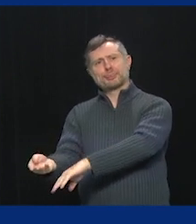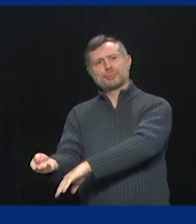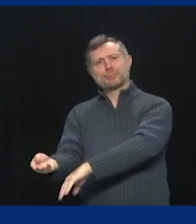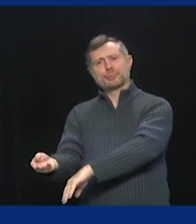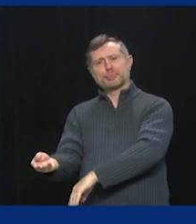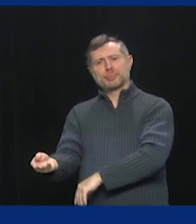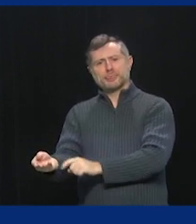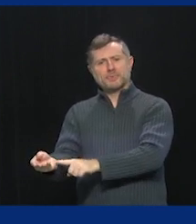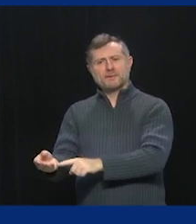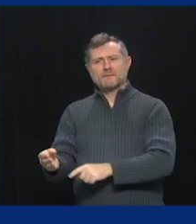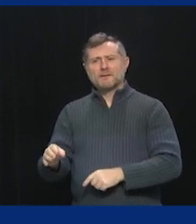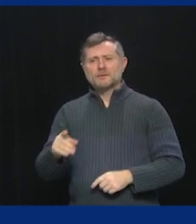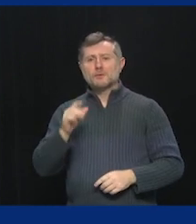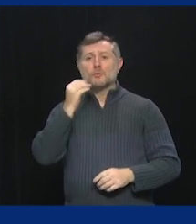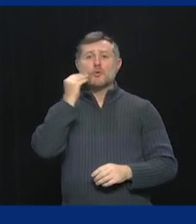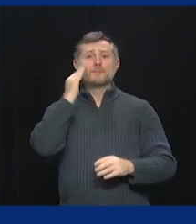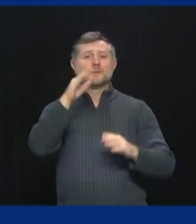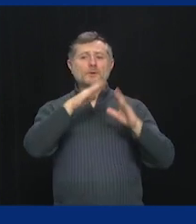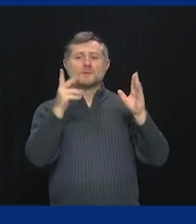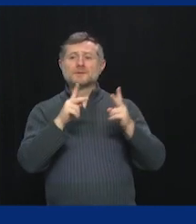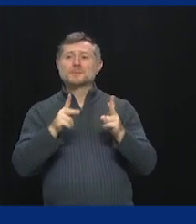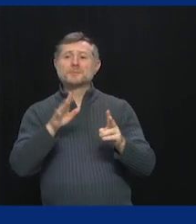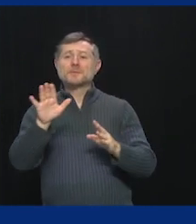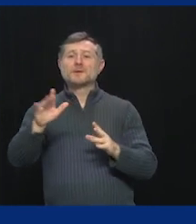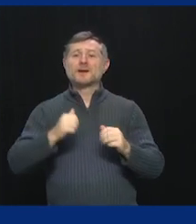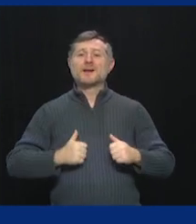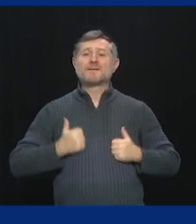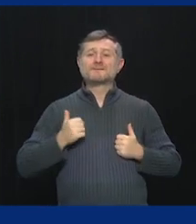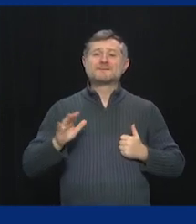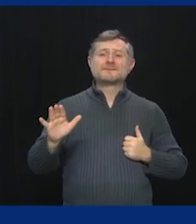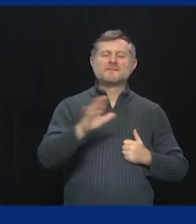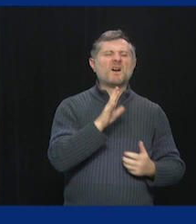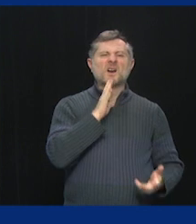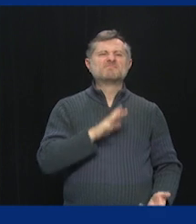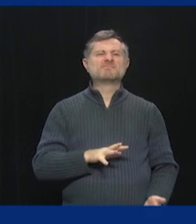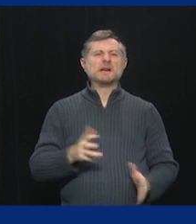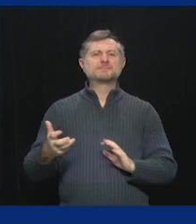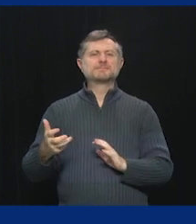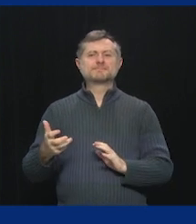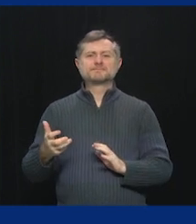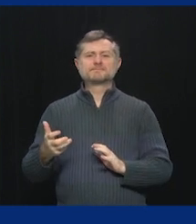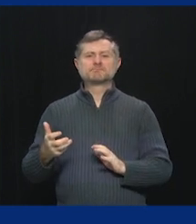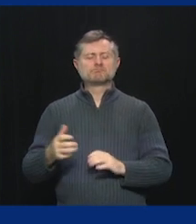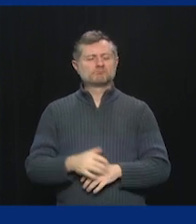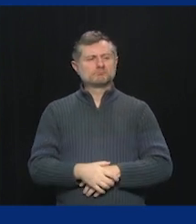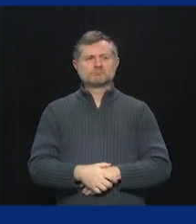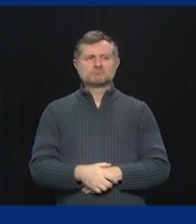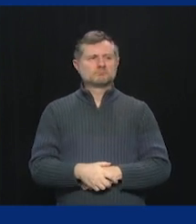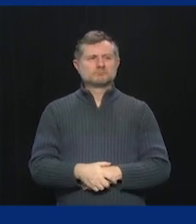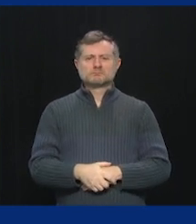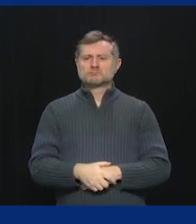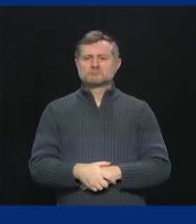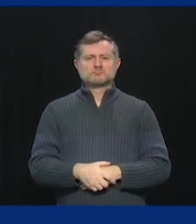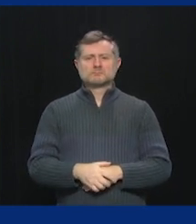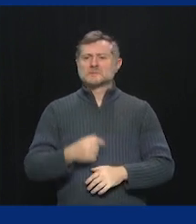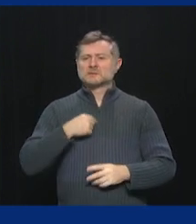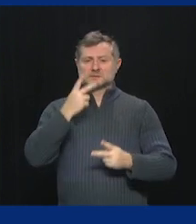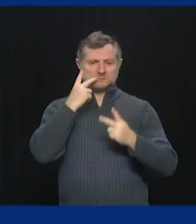people's lives were forever altered. Children didn't know what had happened. Mothers were in